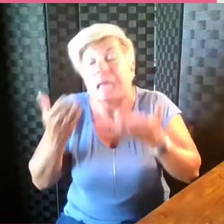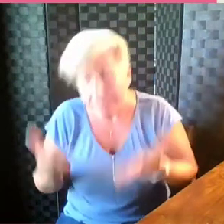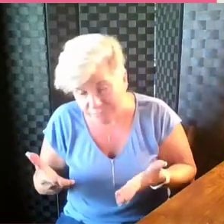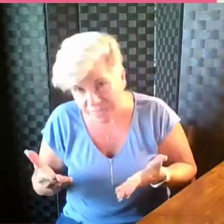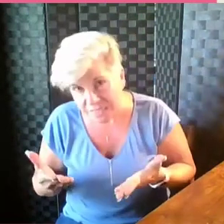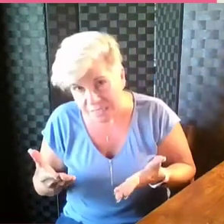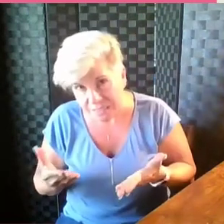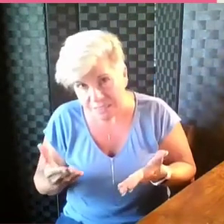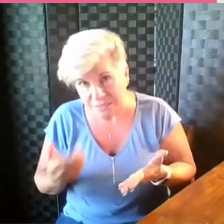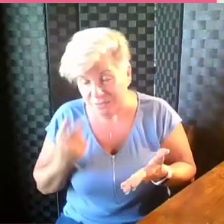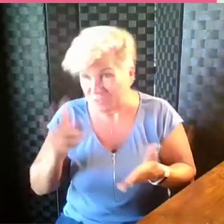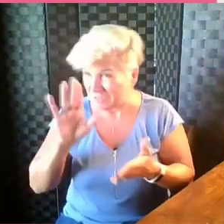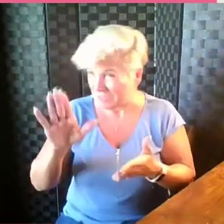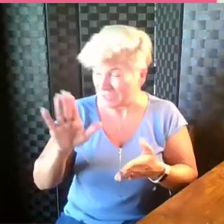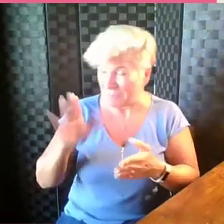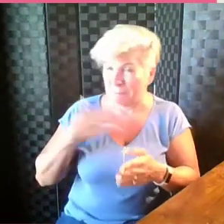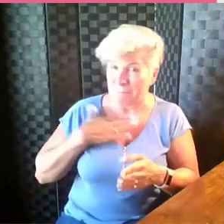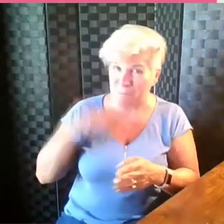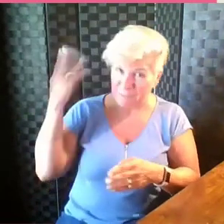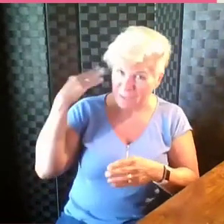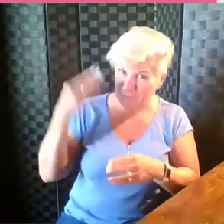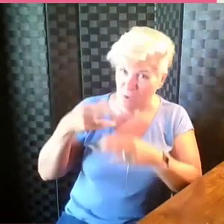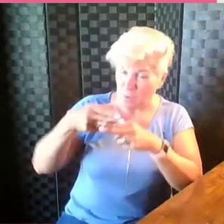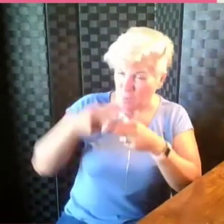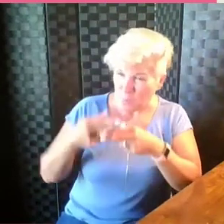ton, I know it must be really heavy.